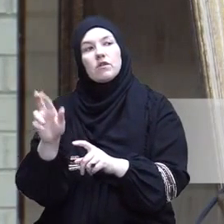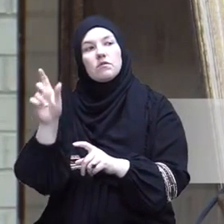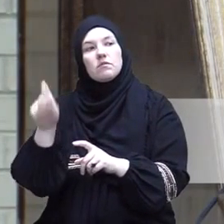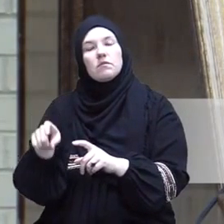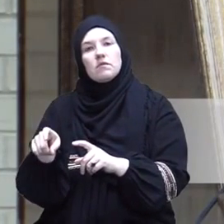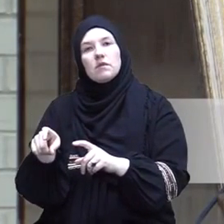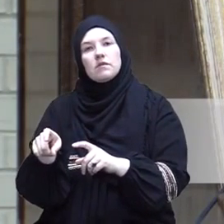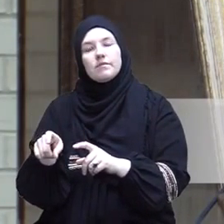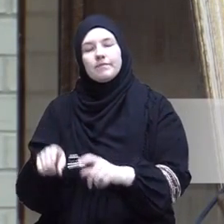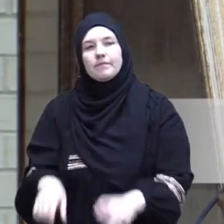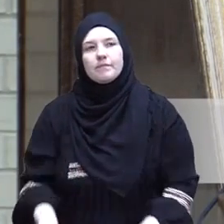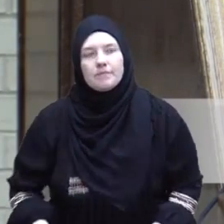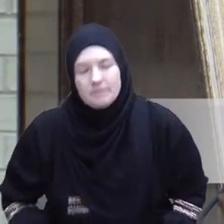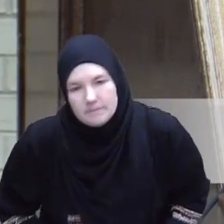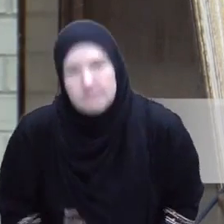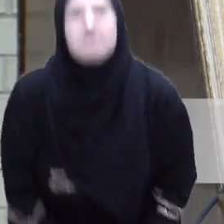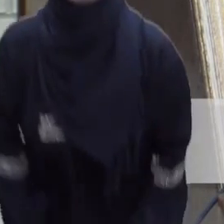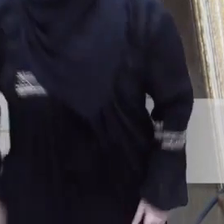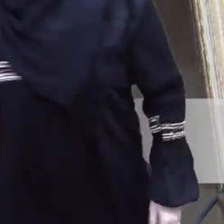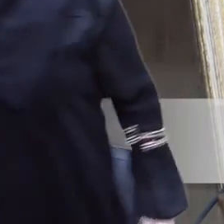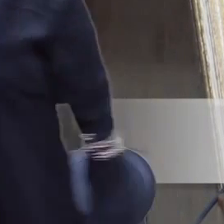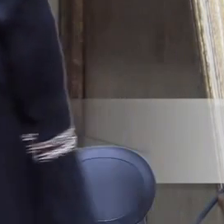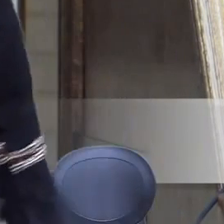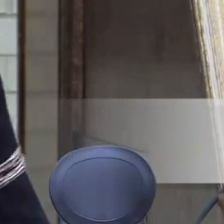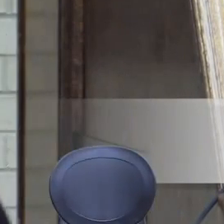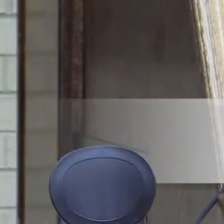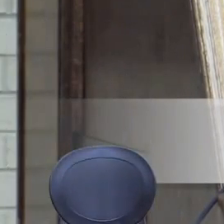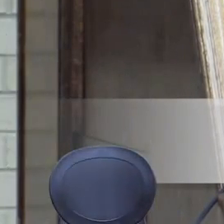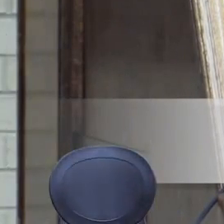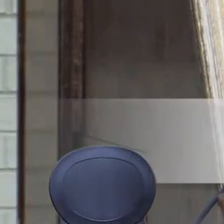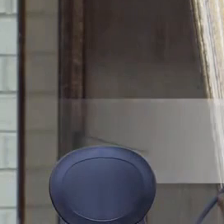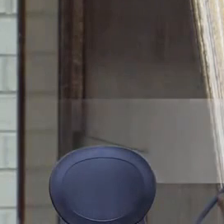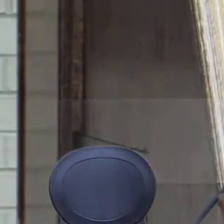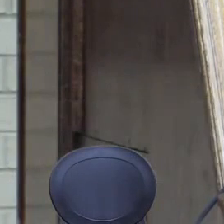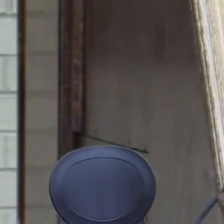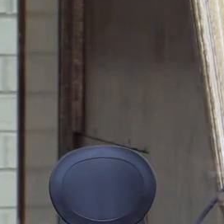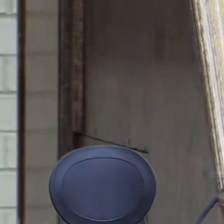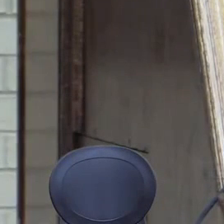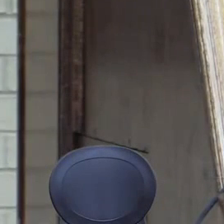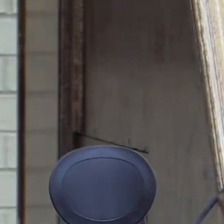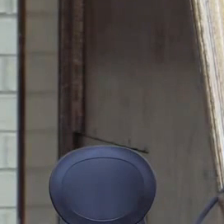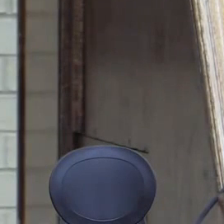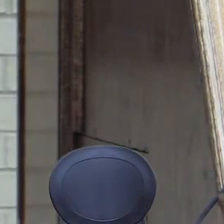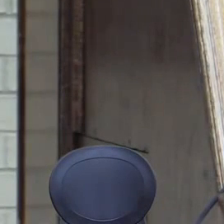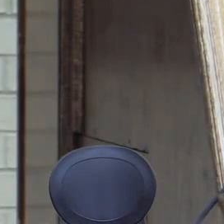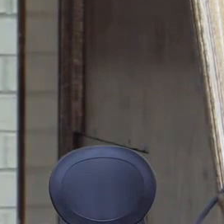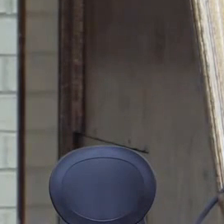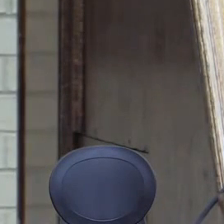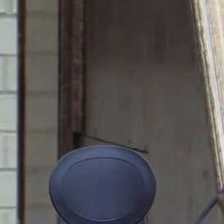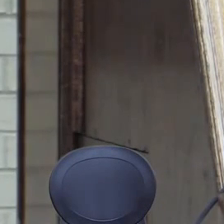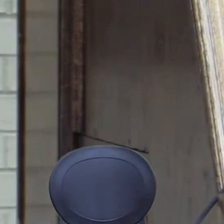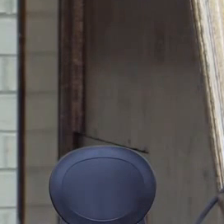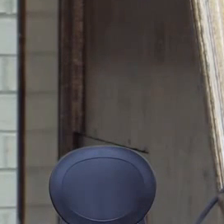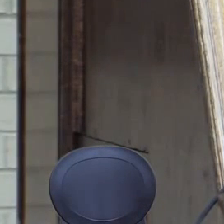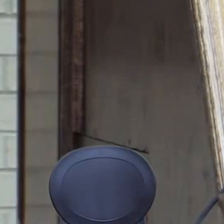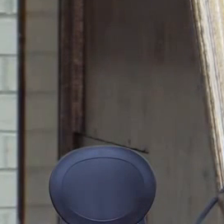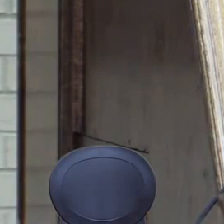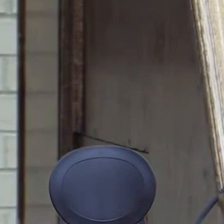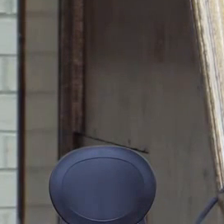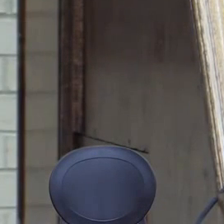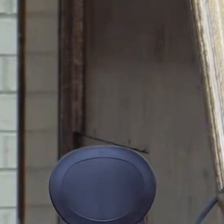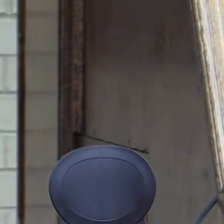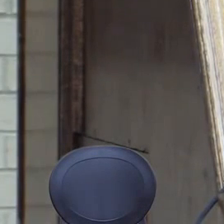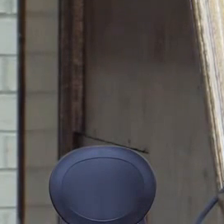message to them first. Complete enough, adequate enough, for similar people to